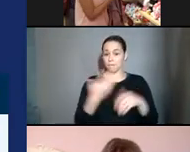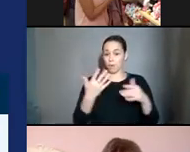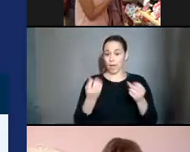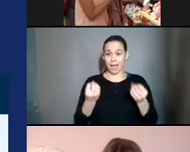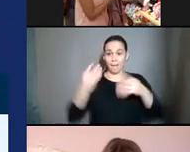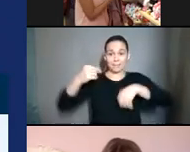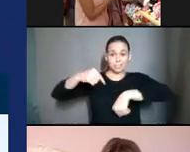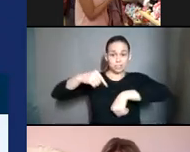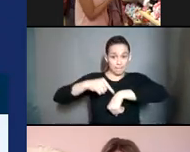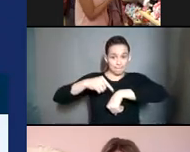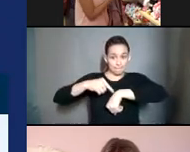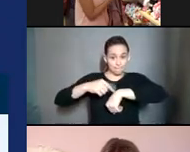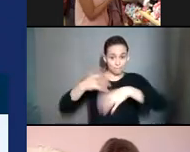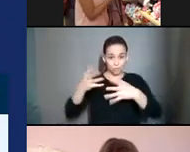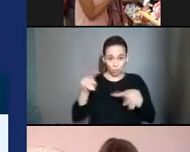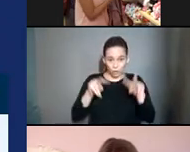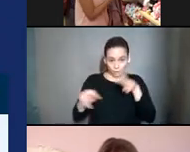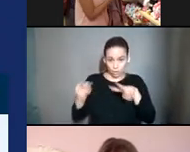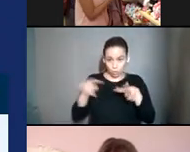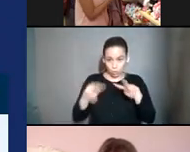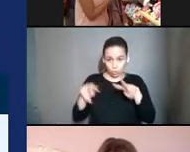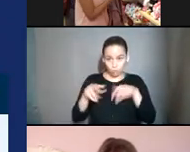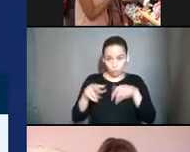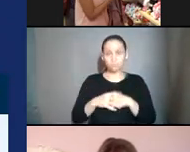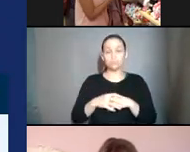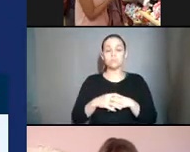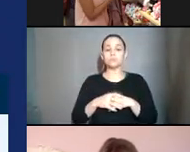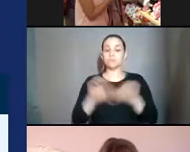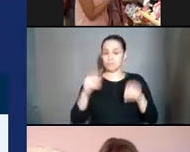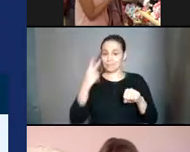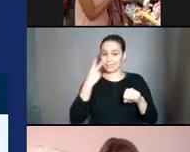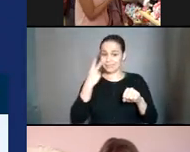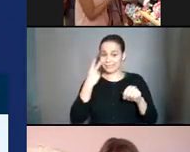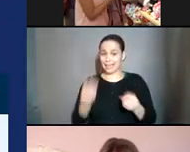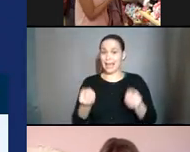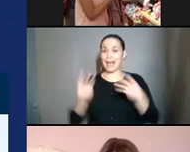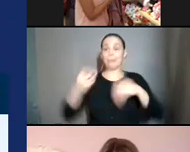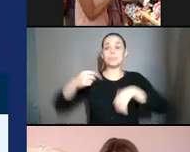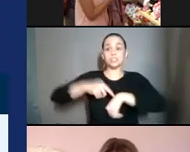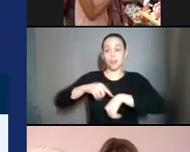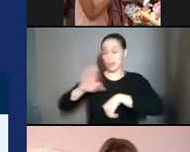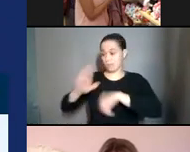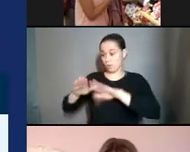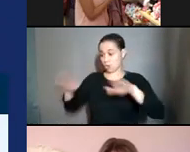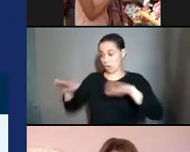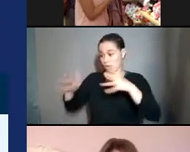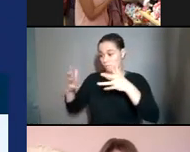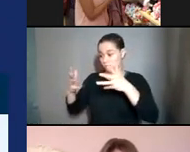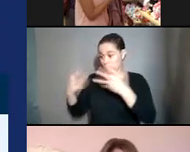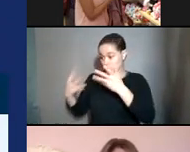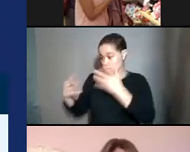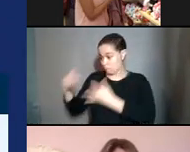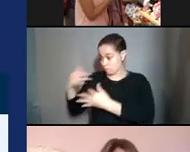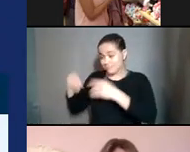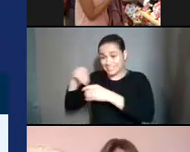like to view. You can see the time your child has spent on Dreambox, the number